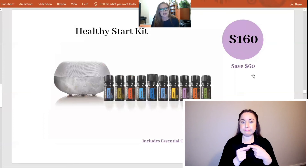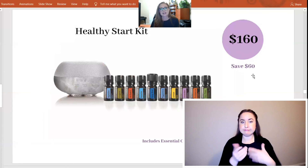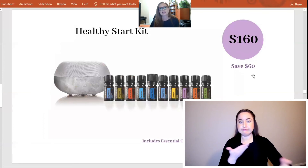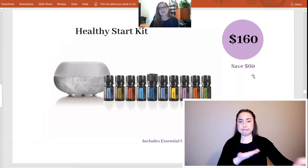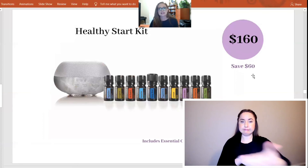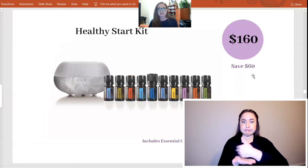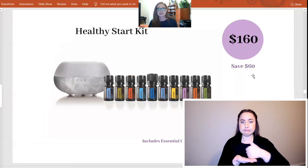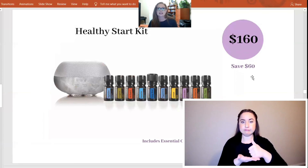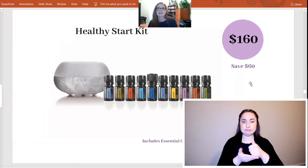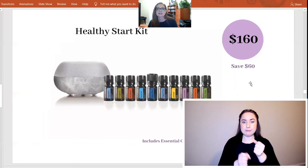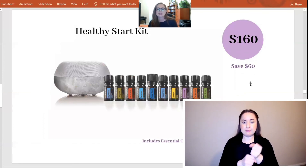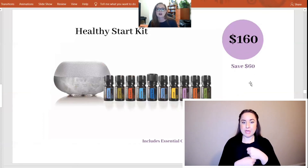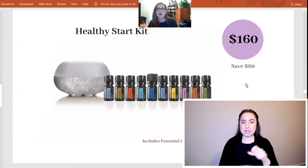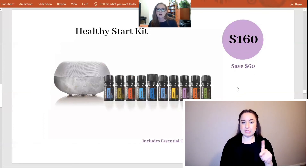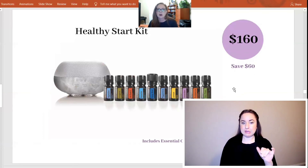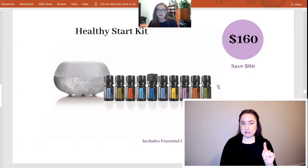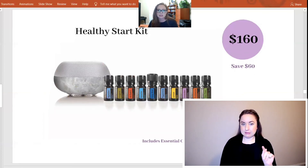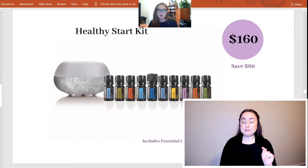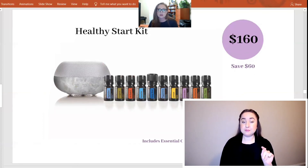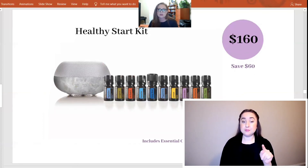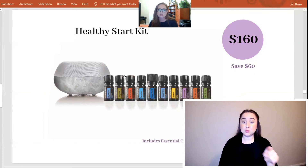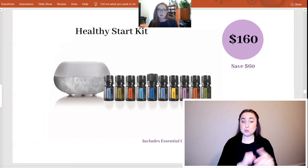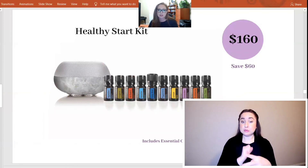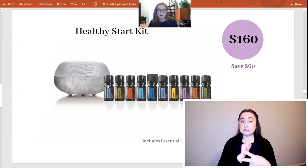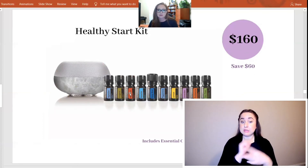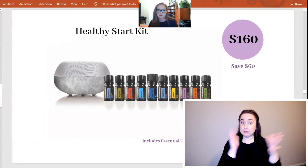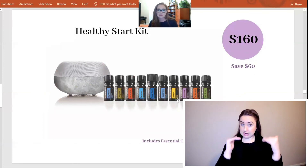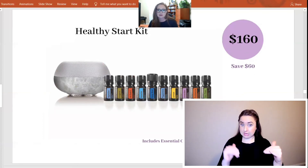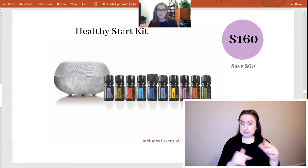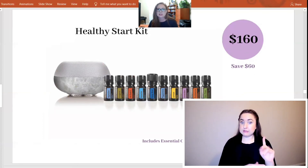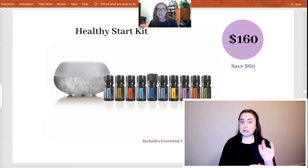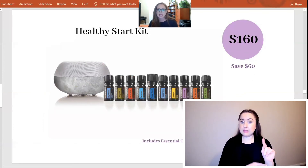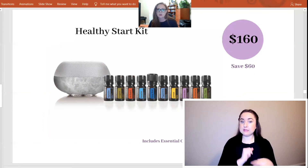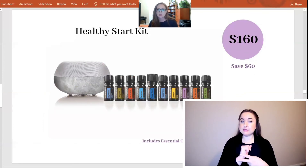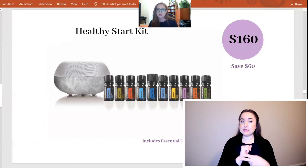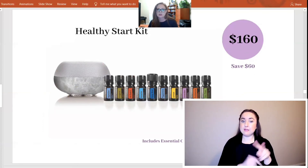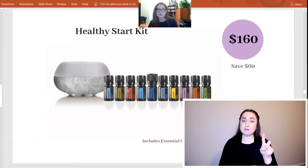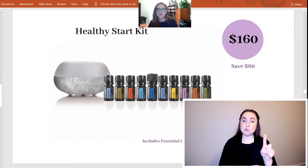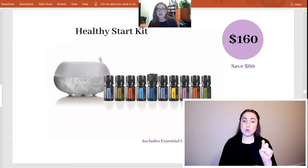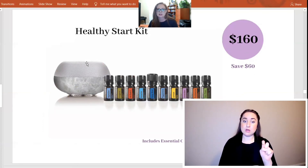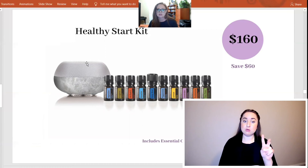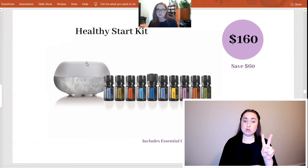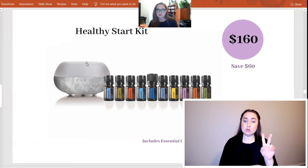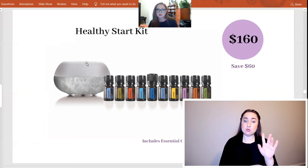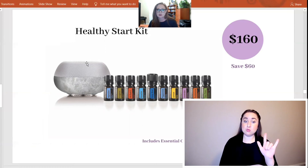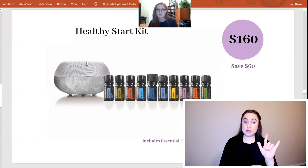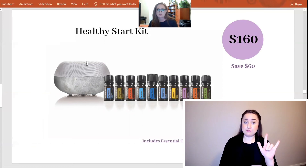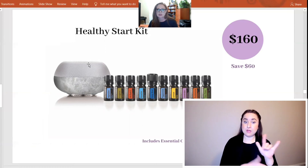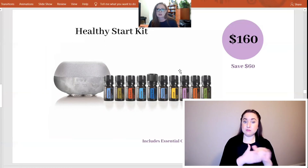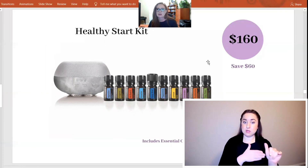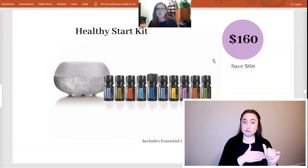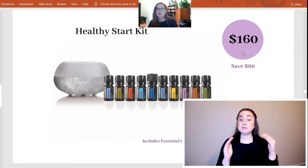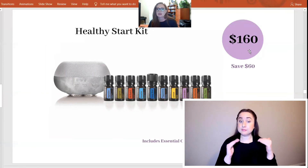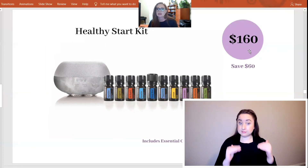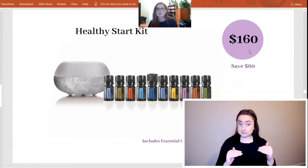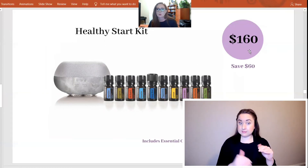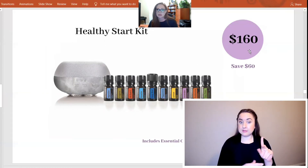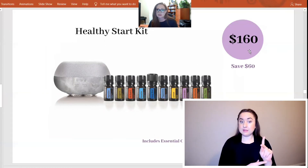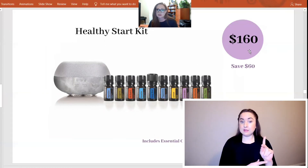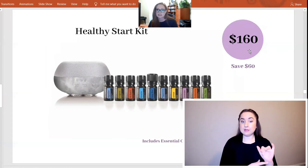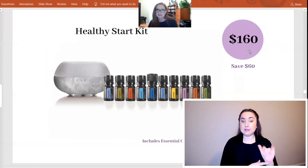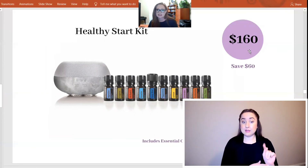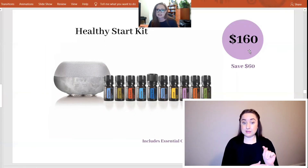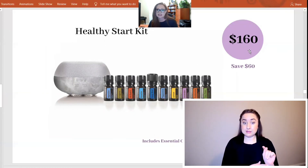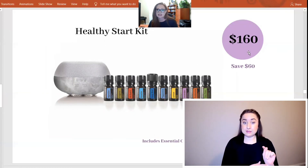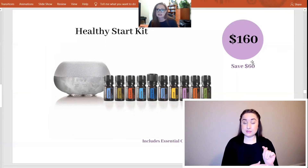And then this kit are all of the oils that we covered. There's 10 oils and a diffuser. It's